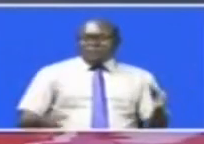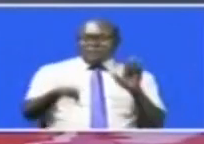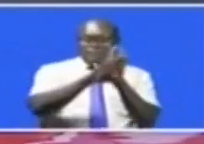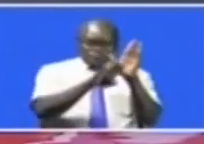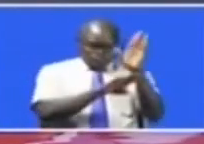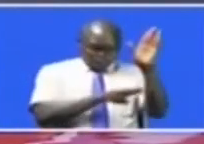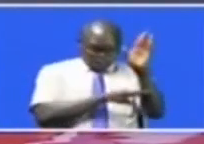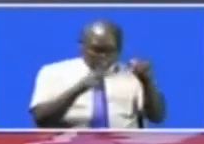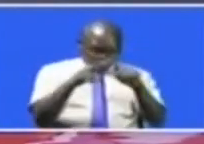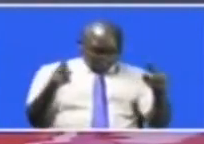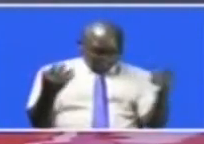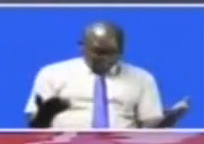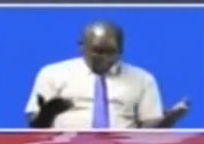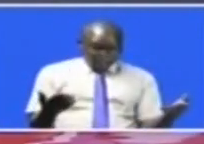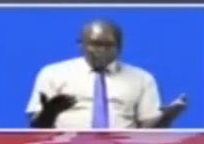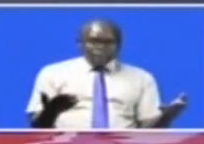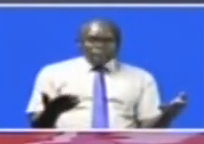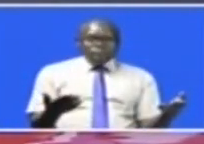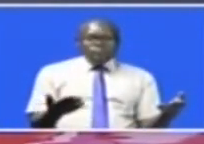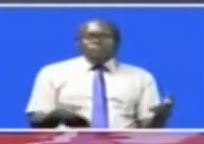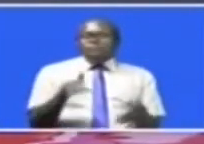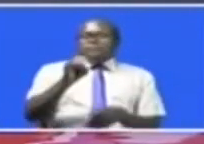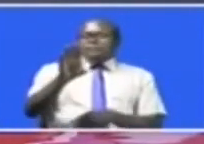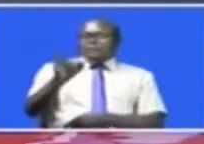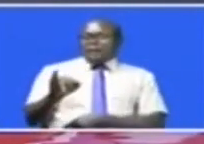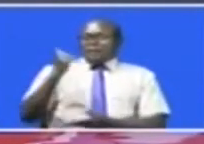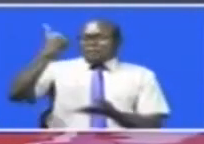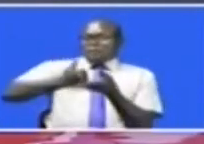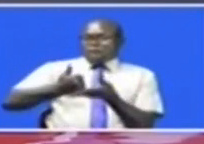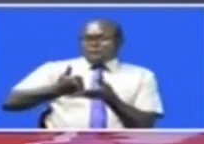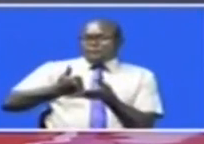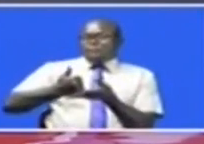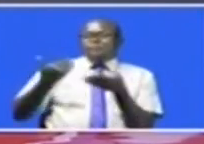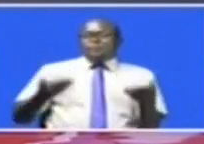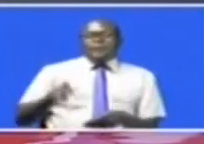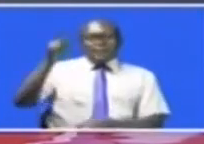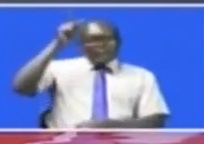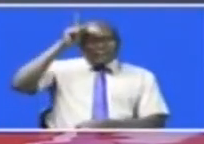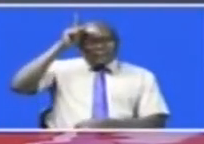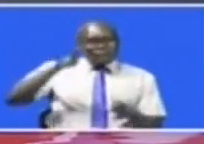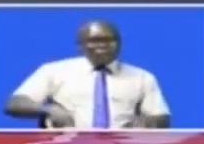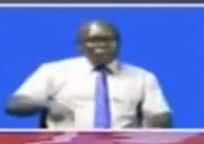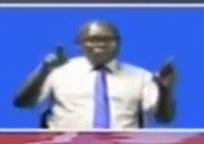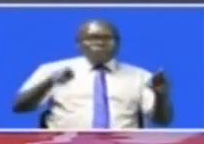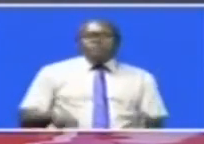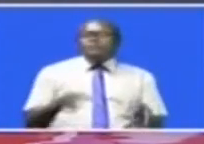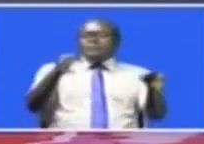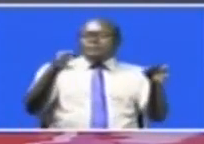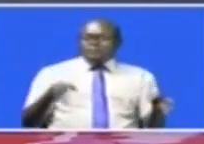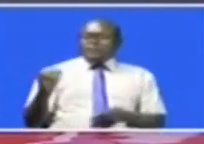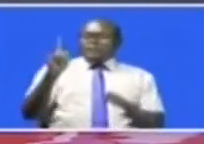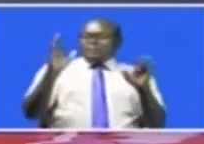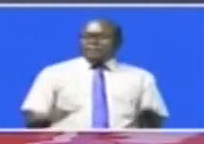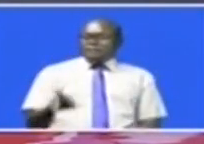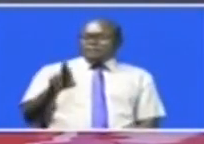Tonight we start the bulletin from the Directorate of Criminal Investigations headquarters along Kiambu Road, where the National Treasury Cabinet